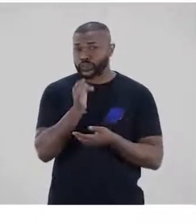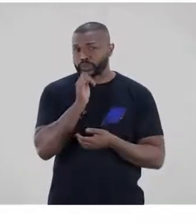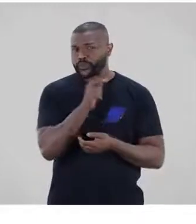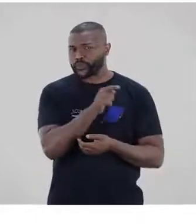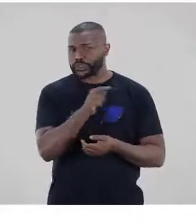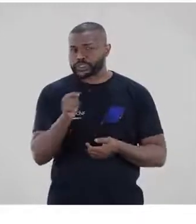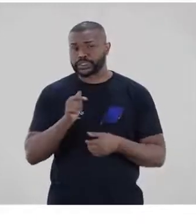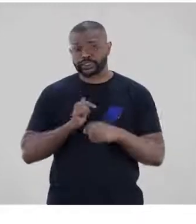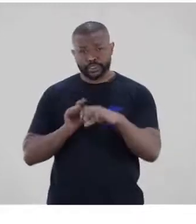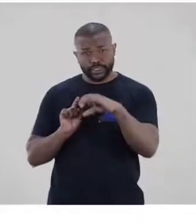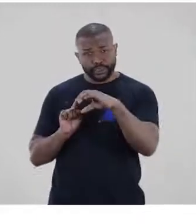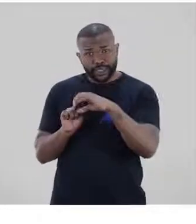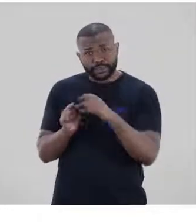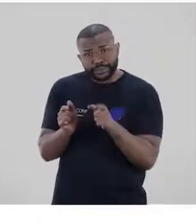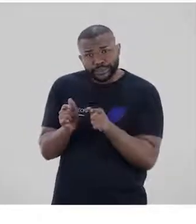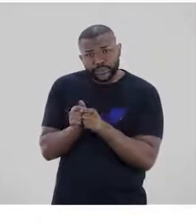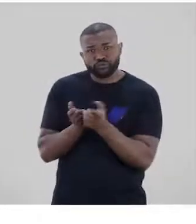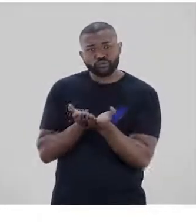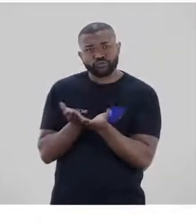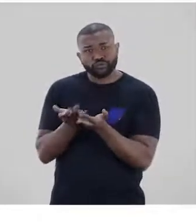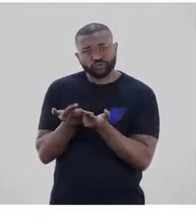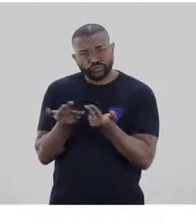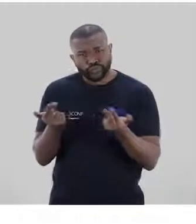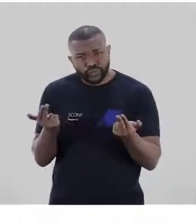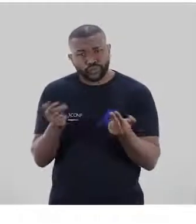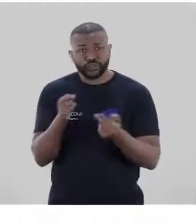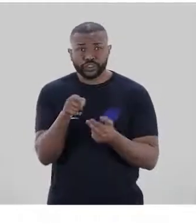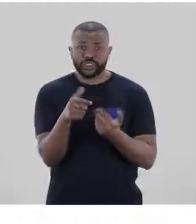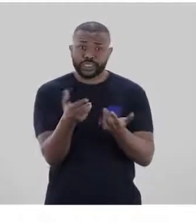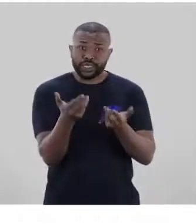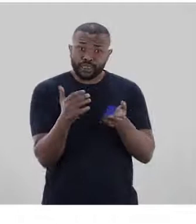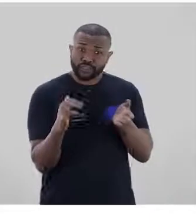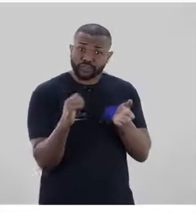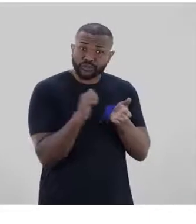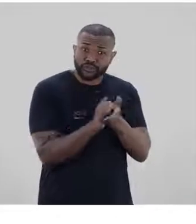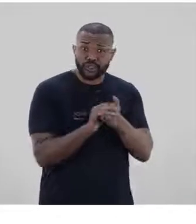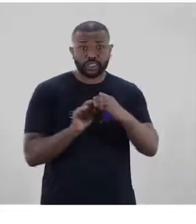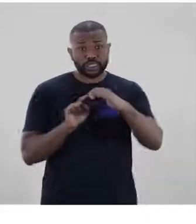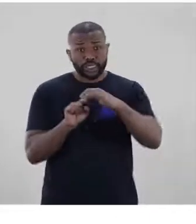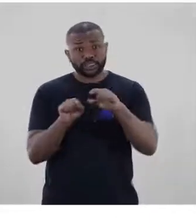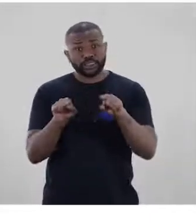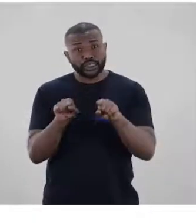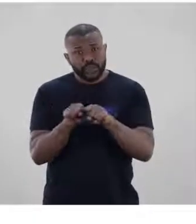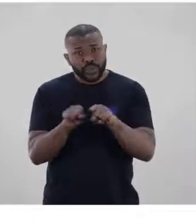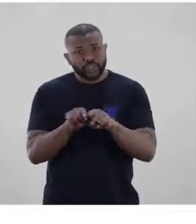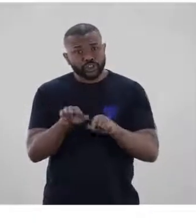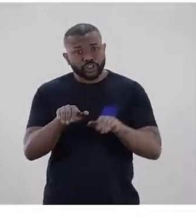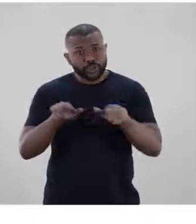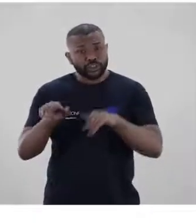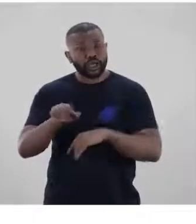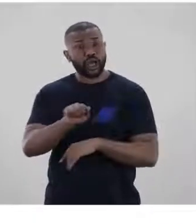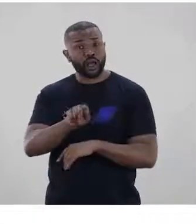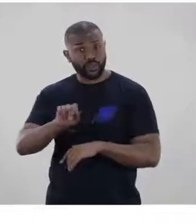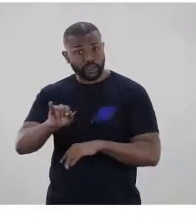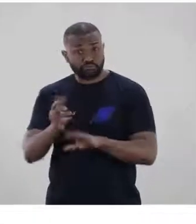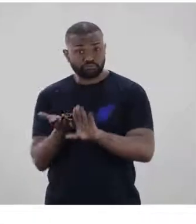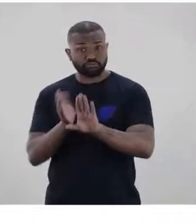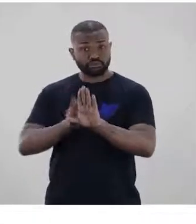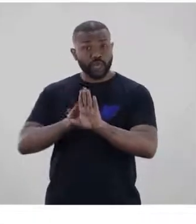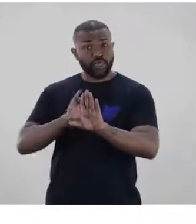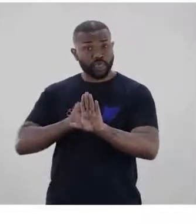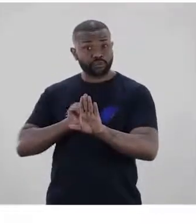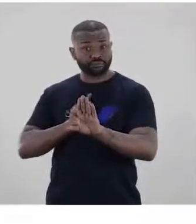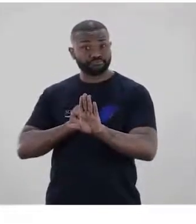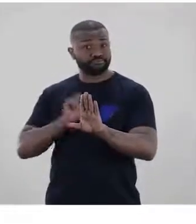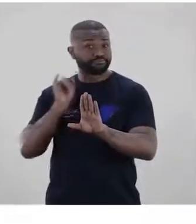you have a customer, let's say microservice or service, and you want to register a customer, you have an API call, and beneath that API sits this database